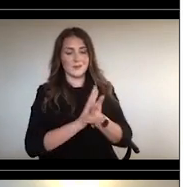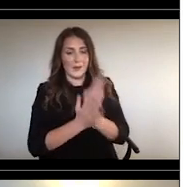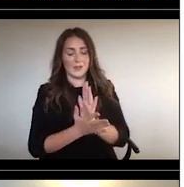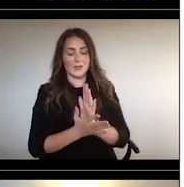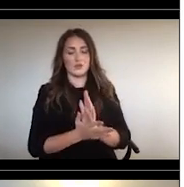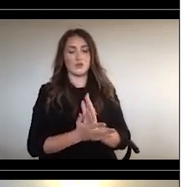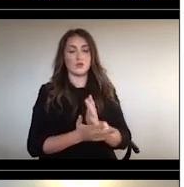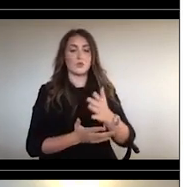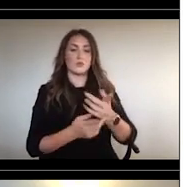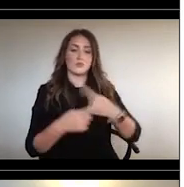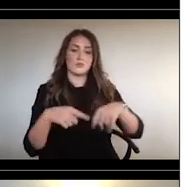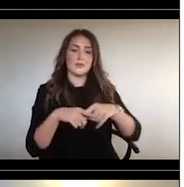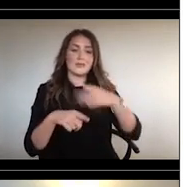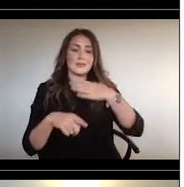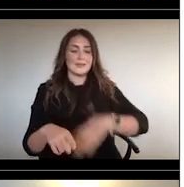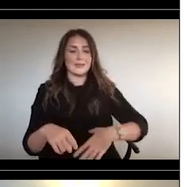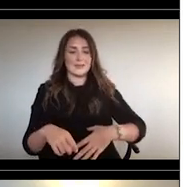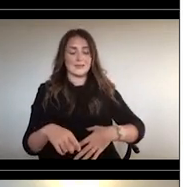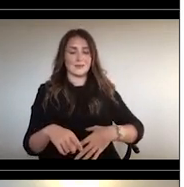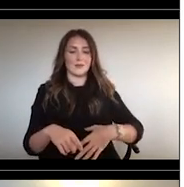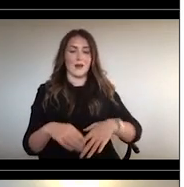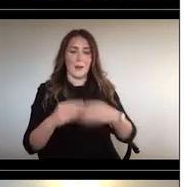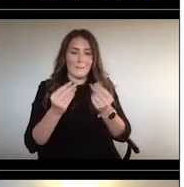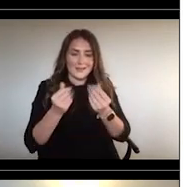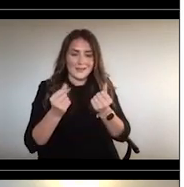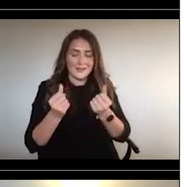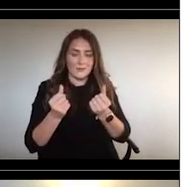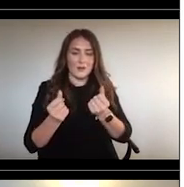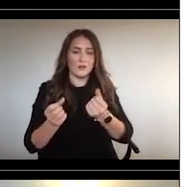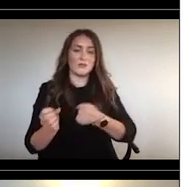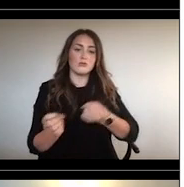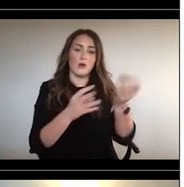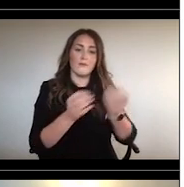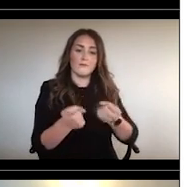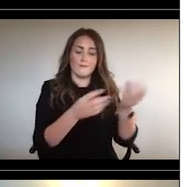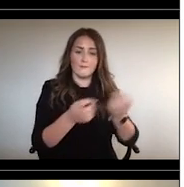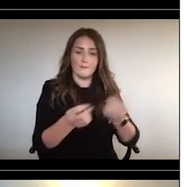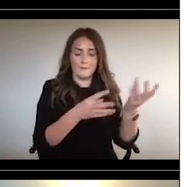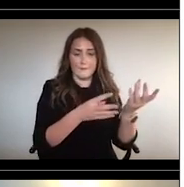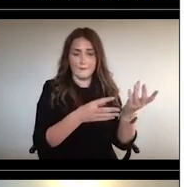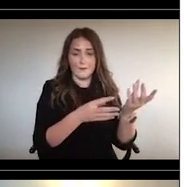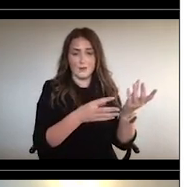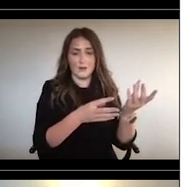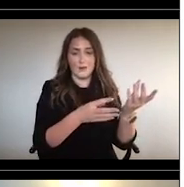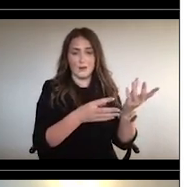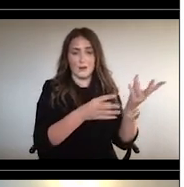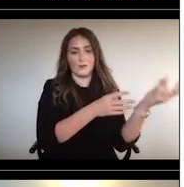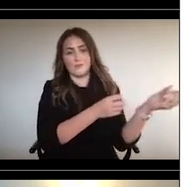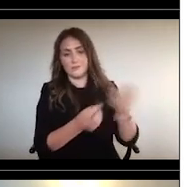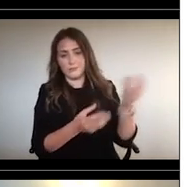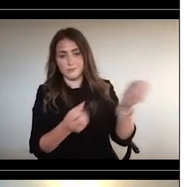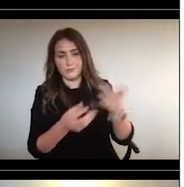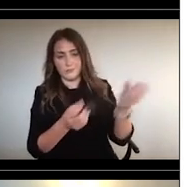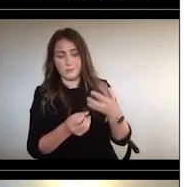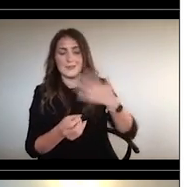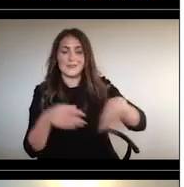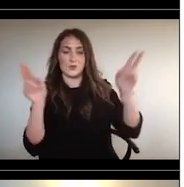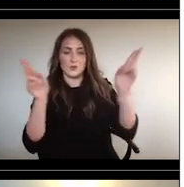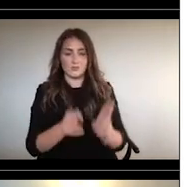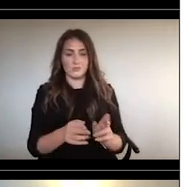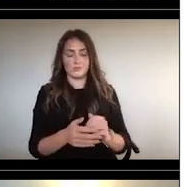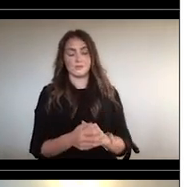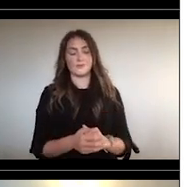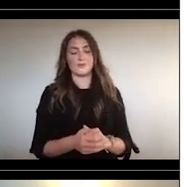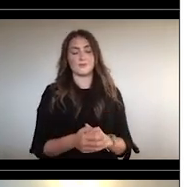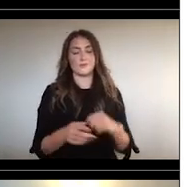of materials that are being moved off site and then being imported onto the site. So that's the first thing we've done. We've